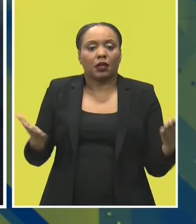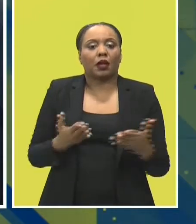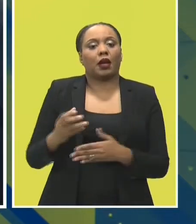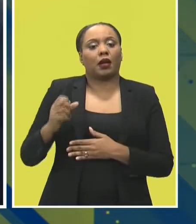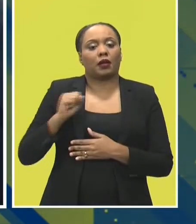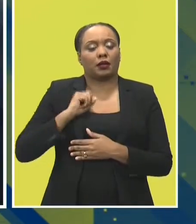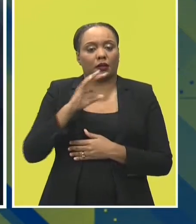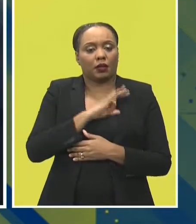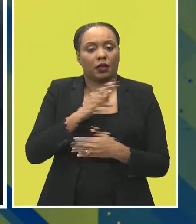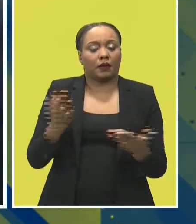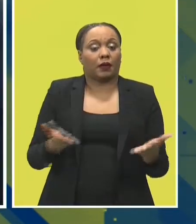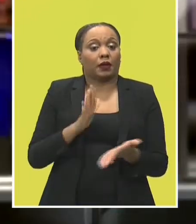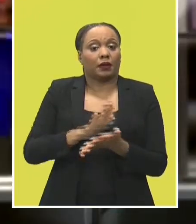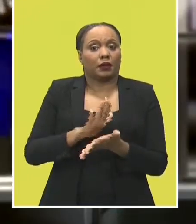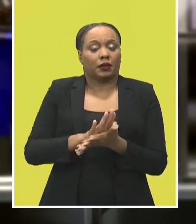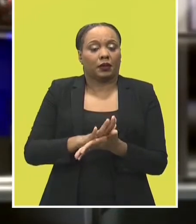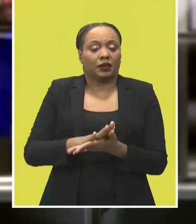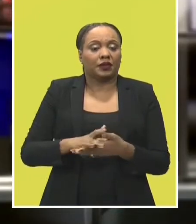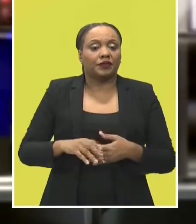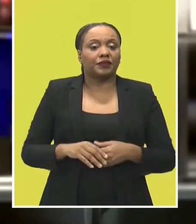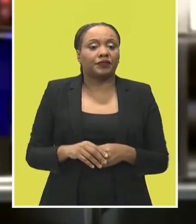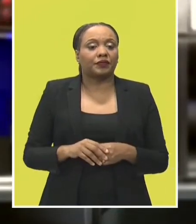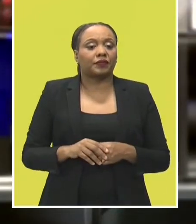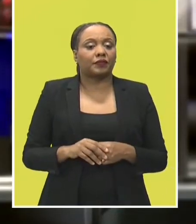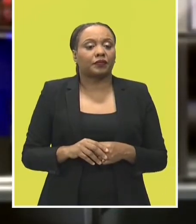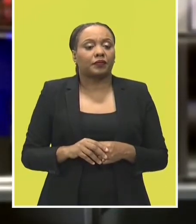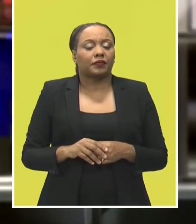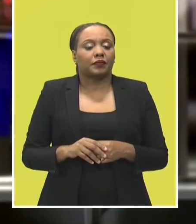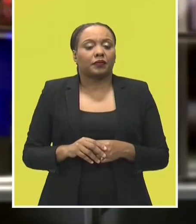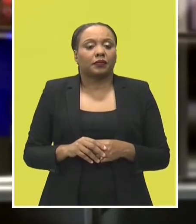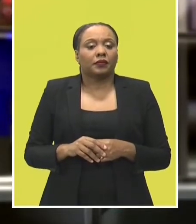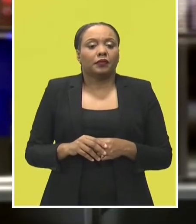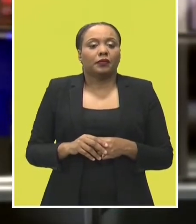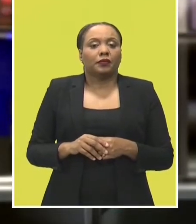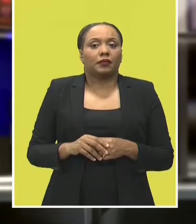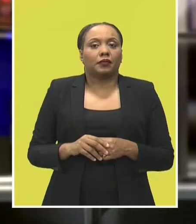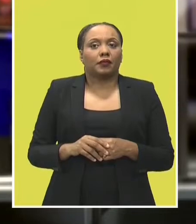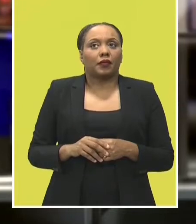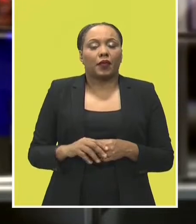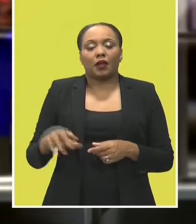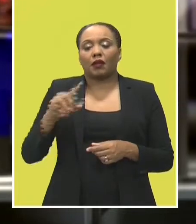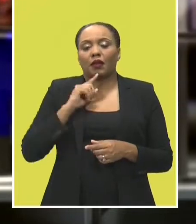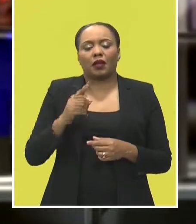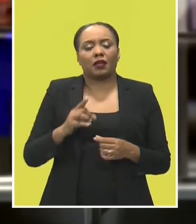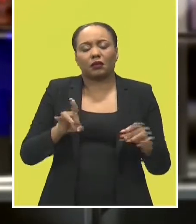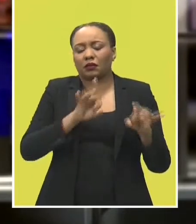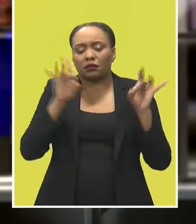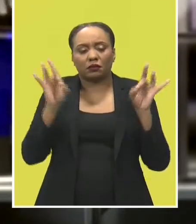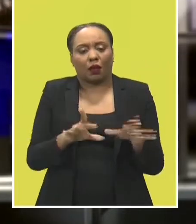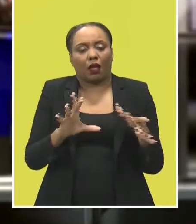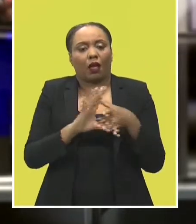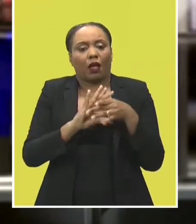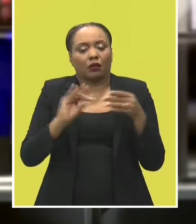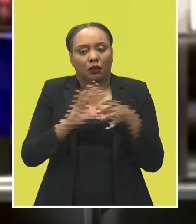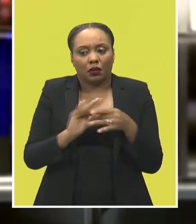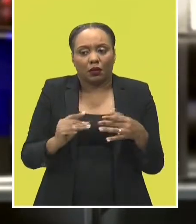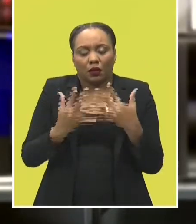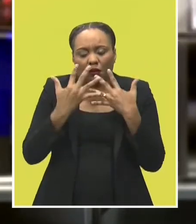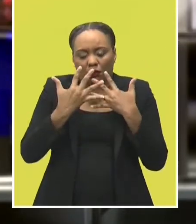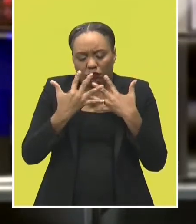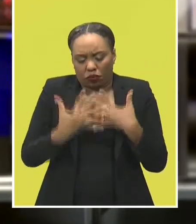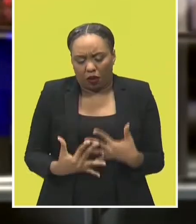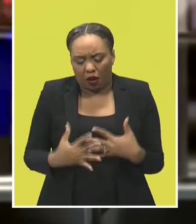at the school. Well, Lisa, as you said earlier, certainly a distressing situation. It is one that